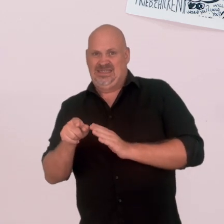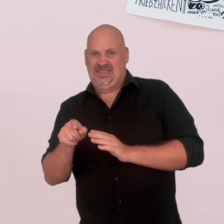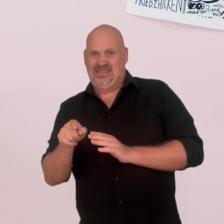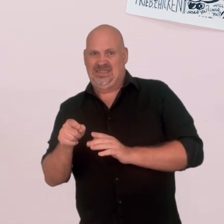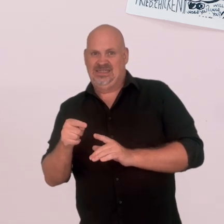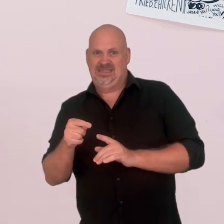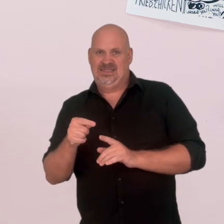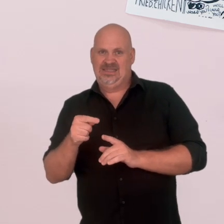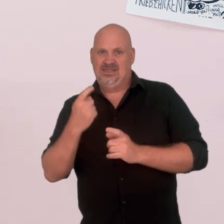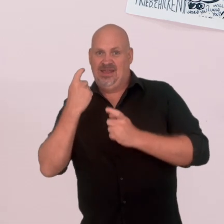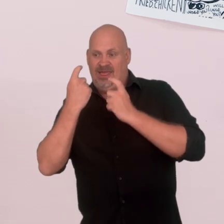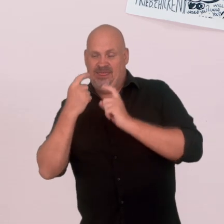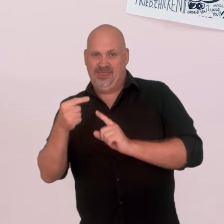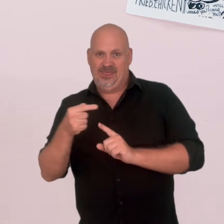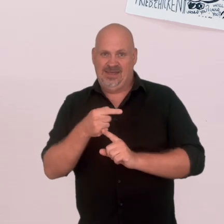feeling?